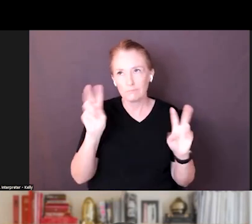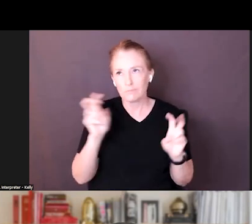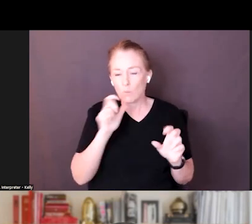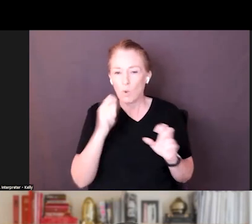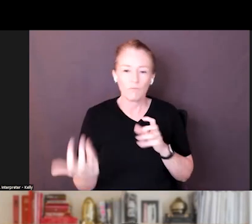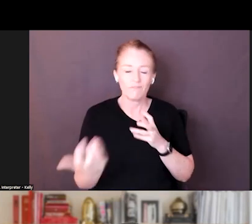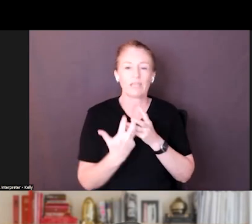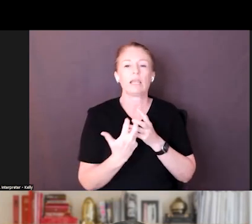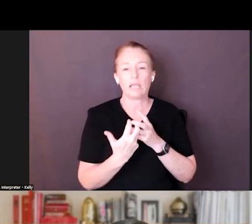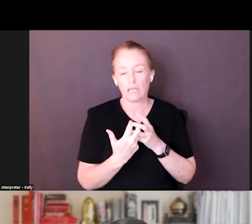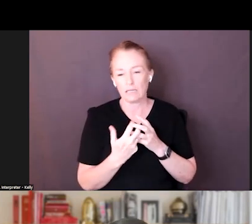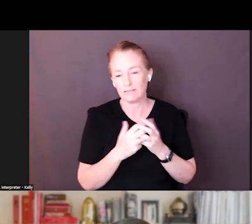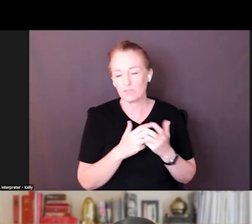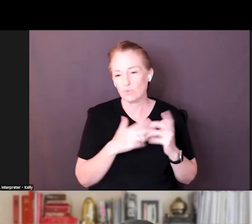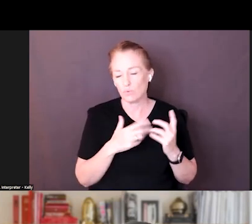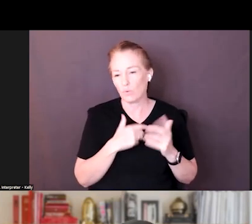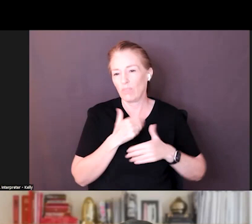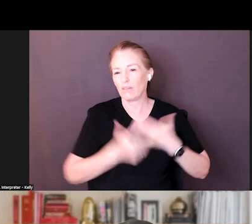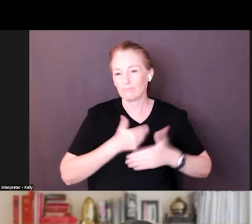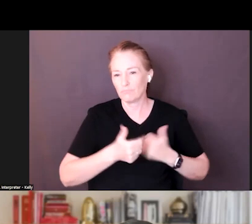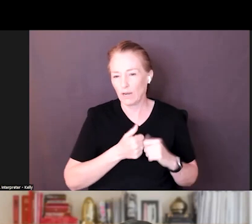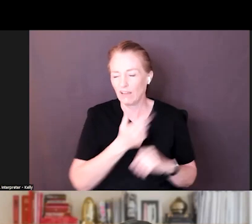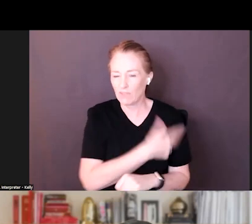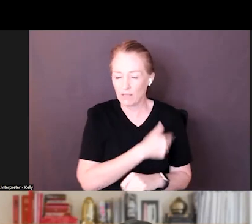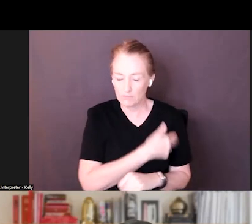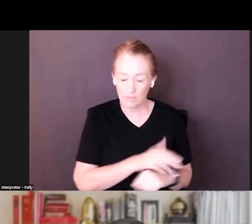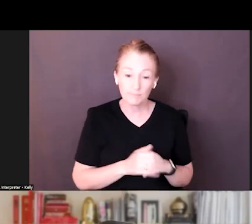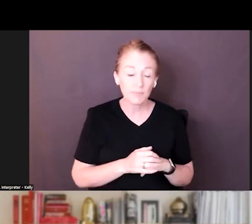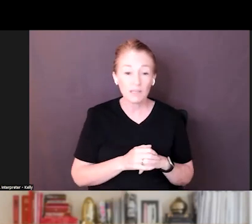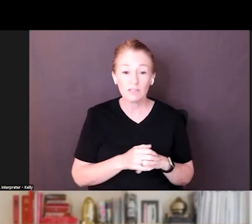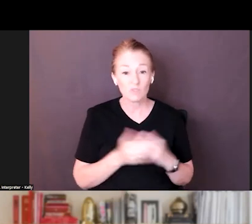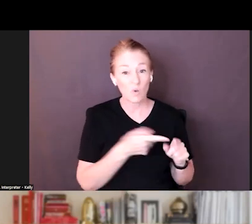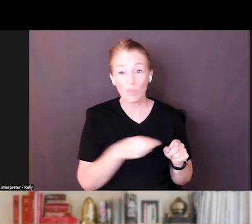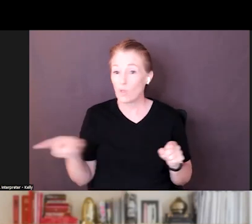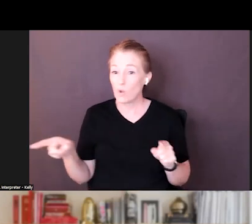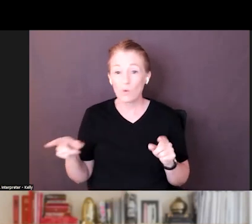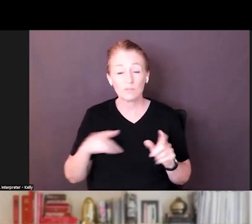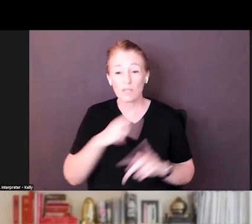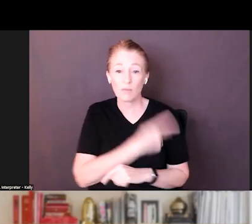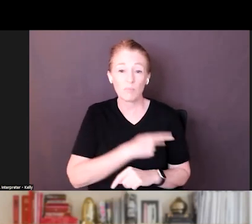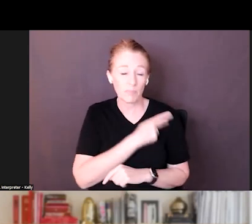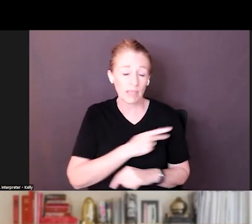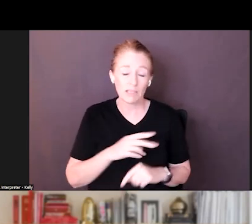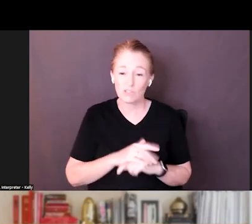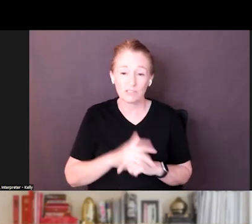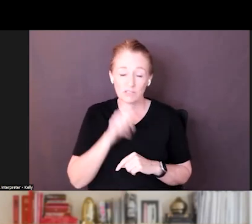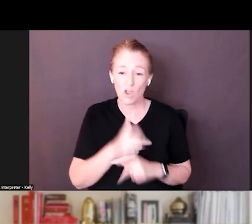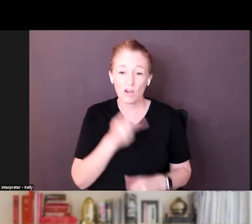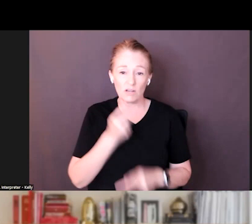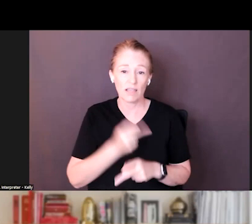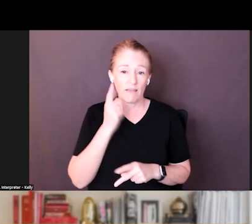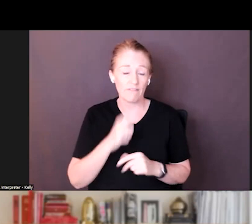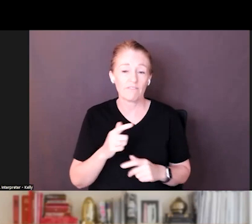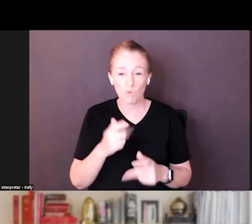terminology. And so those individuals really don't get appropriate care. Often they're kept for several days in an emergency room